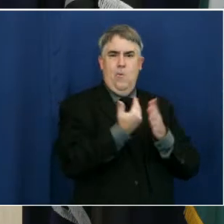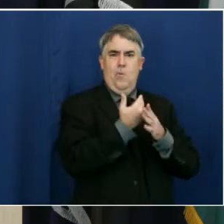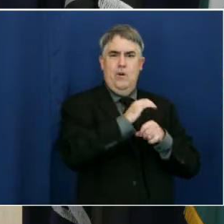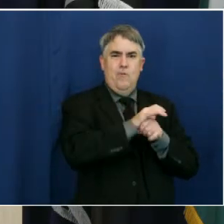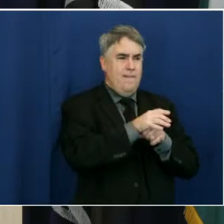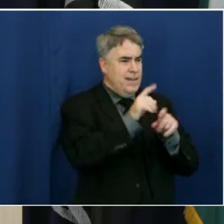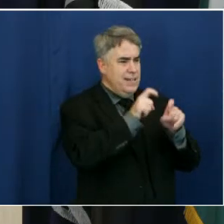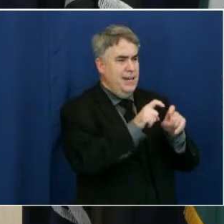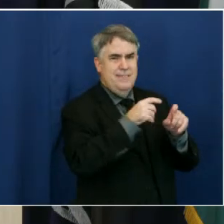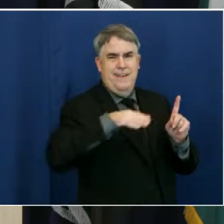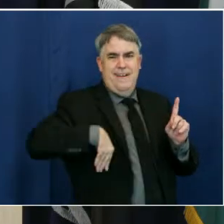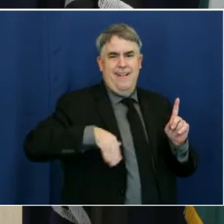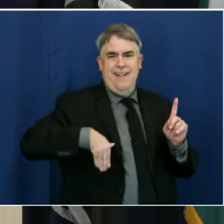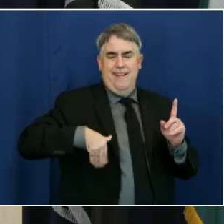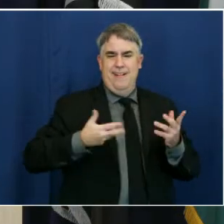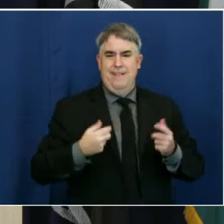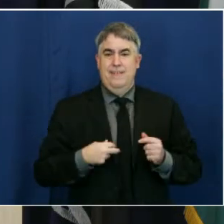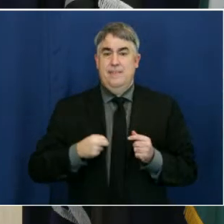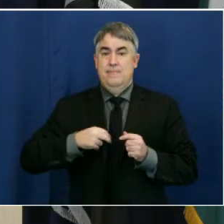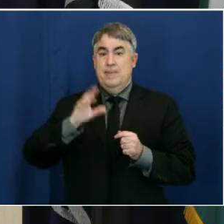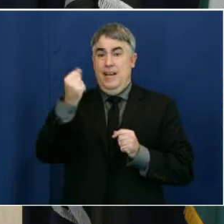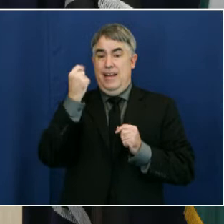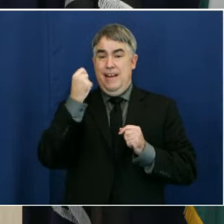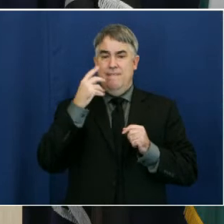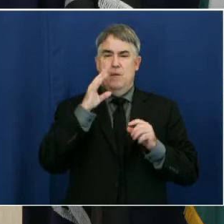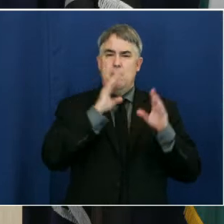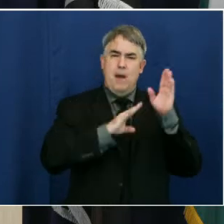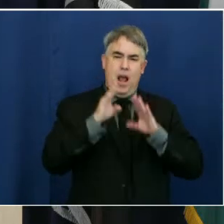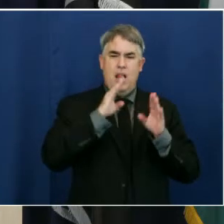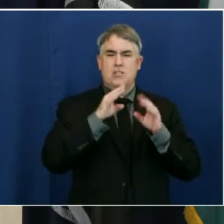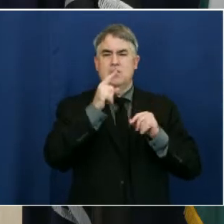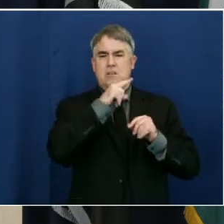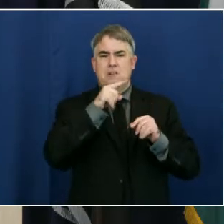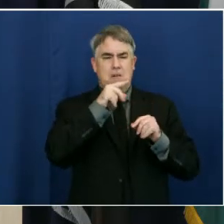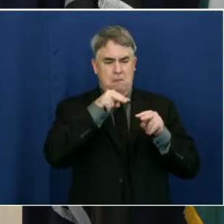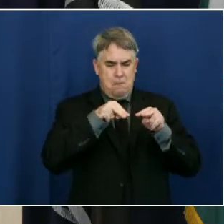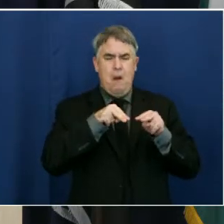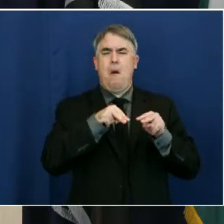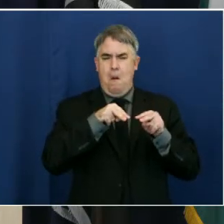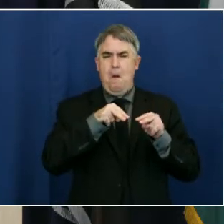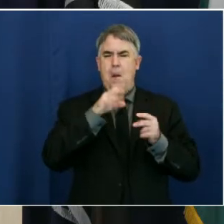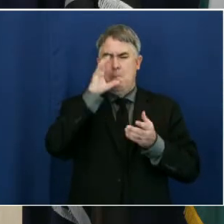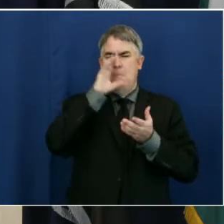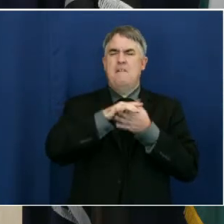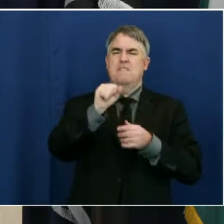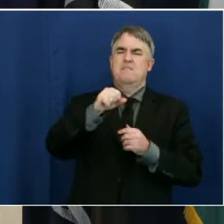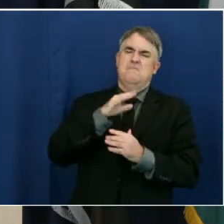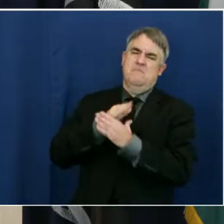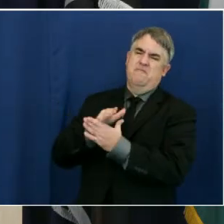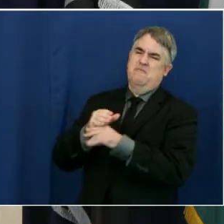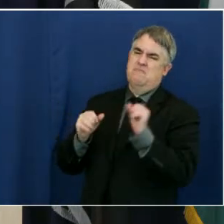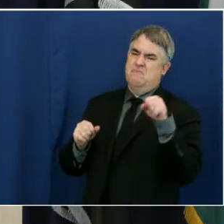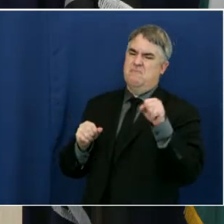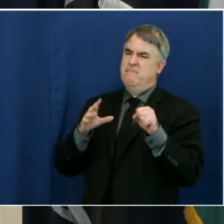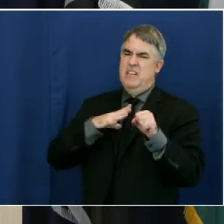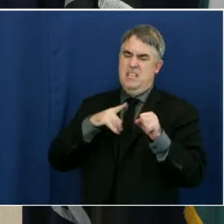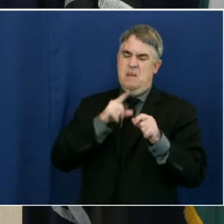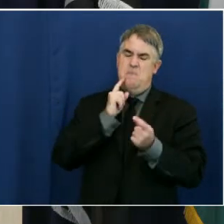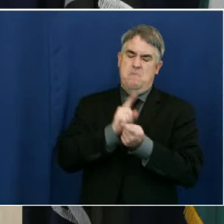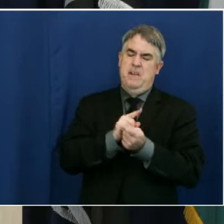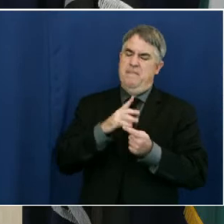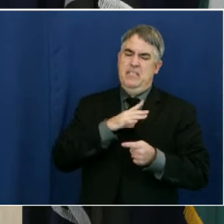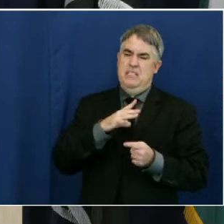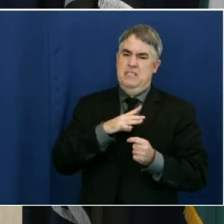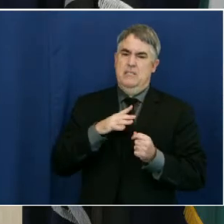the biological basis of the vaccine, but we won't really know the answer until some time goes by. And that also gives me a chance to